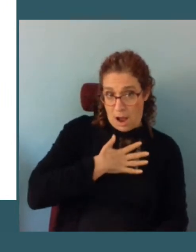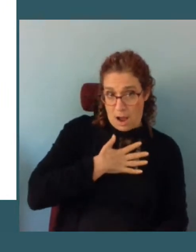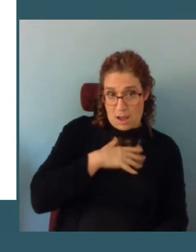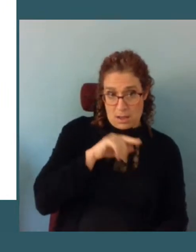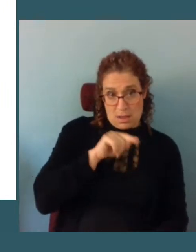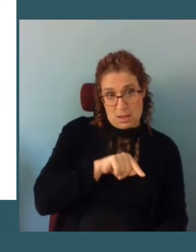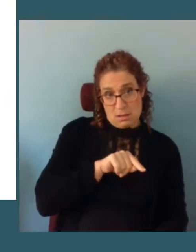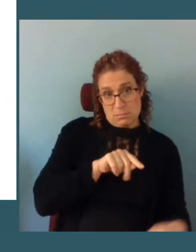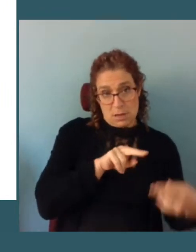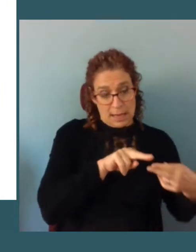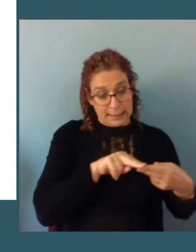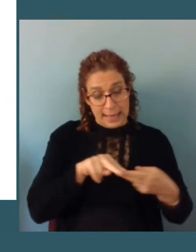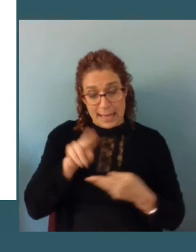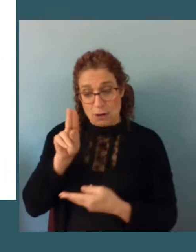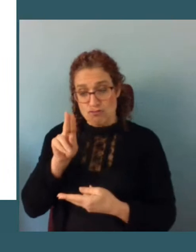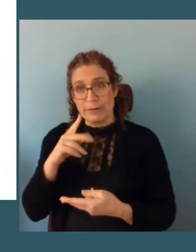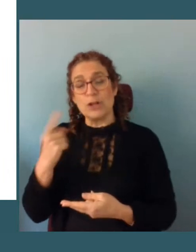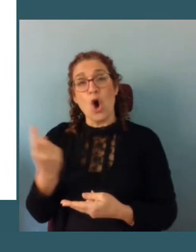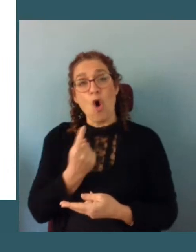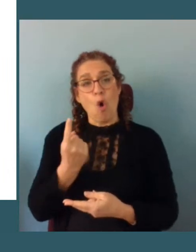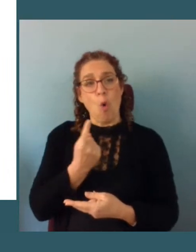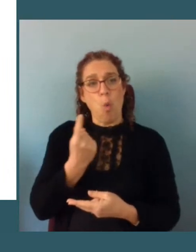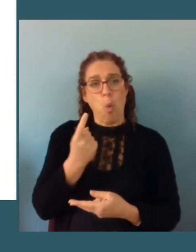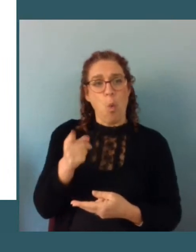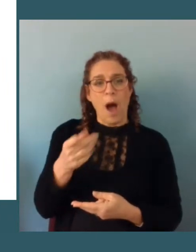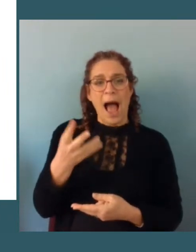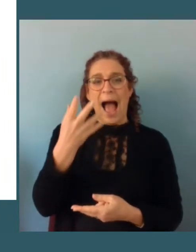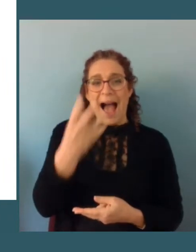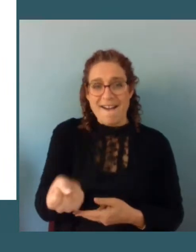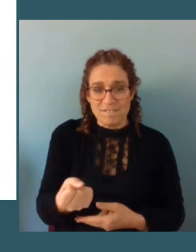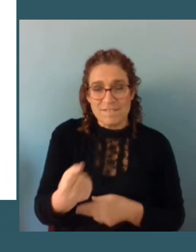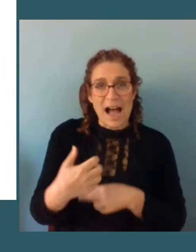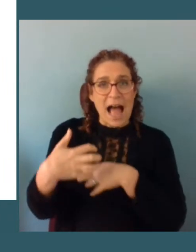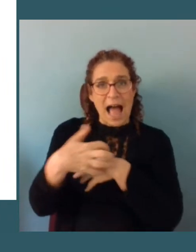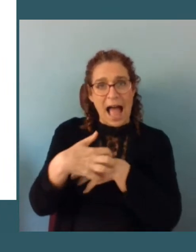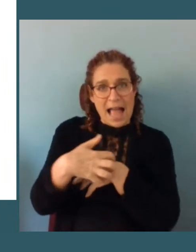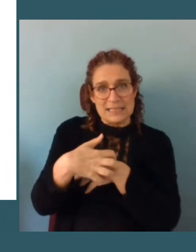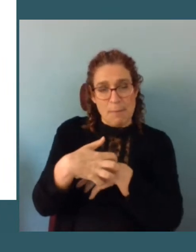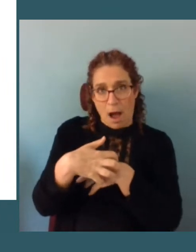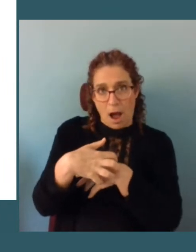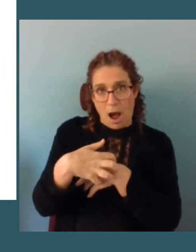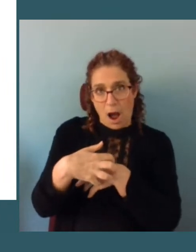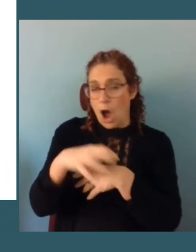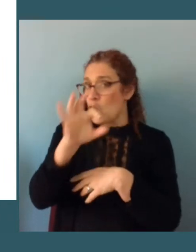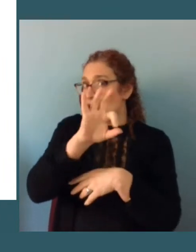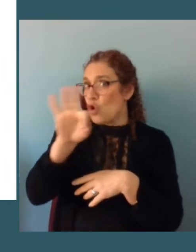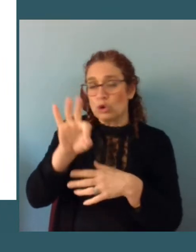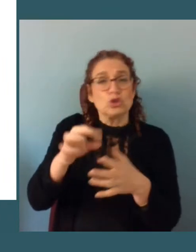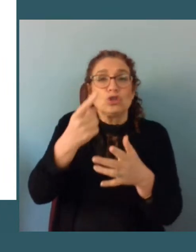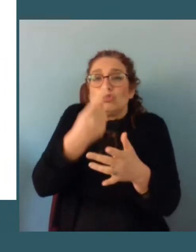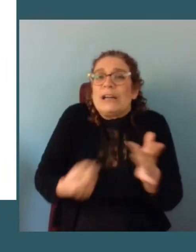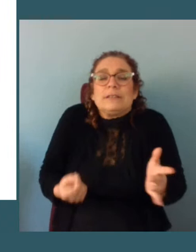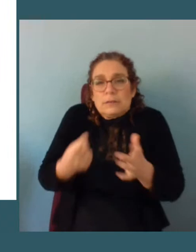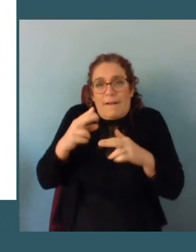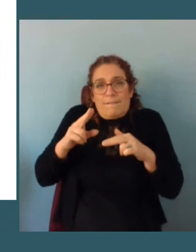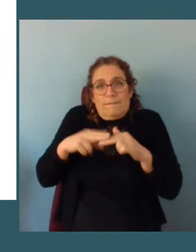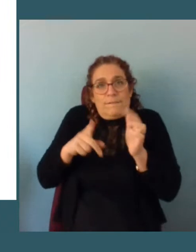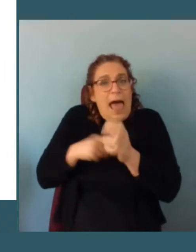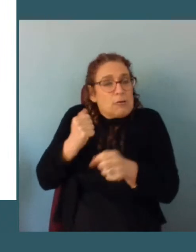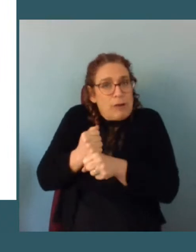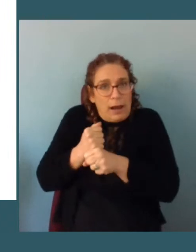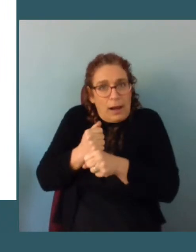in those who have actually got eczema and not just the filaggrin gene. So